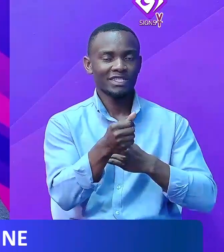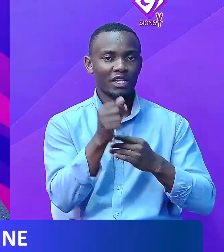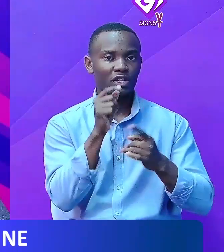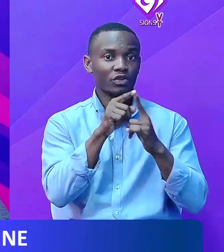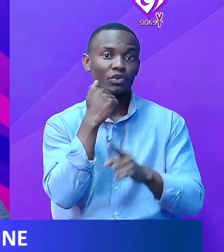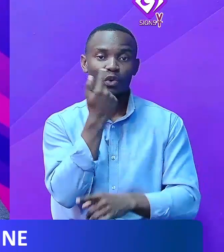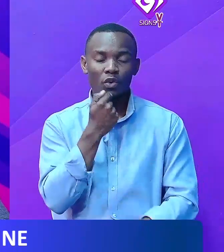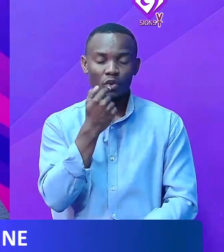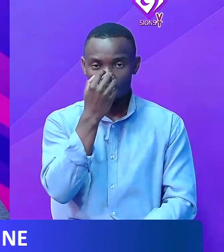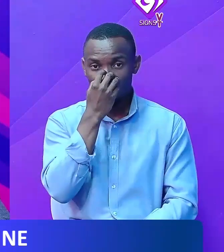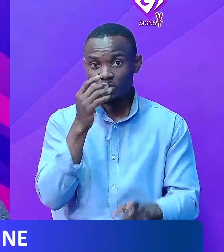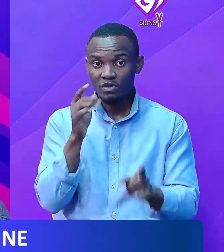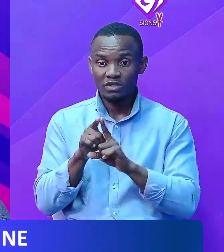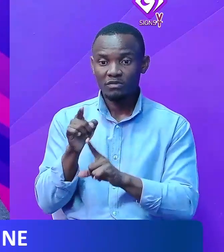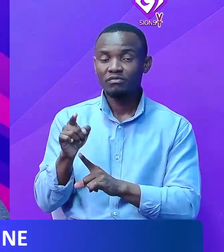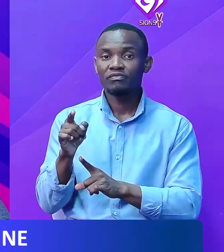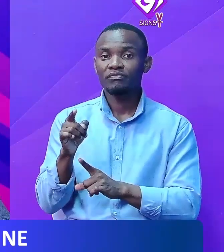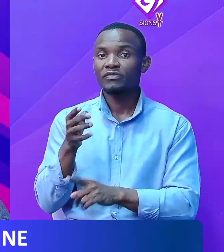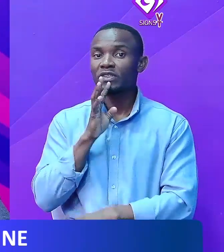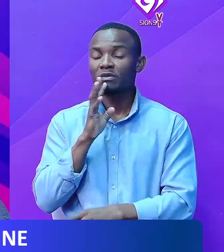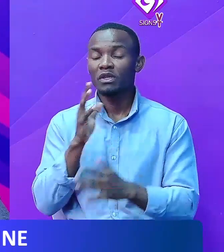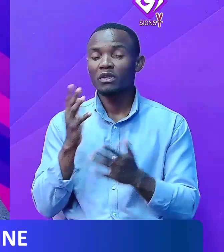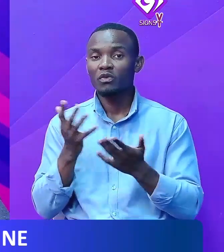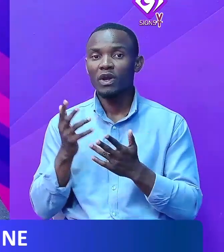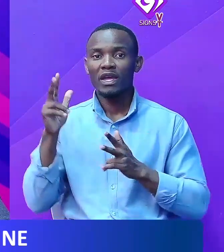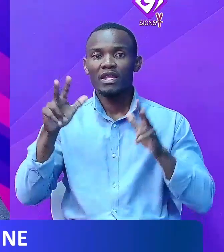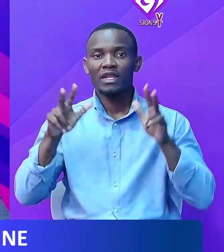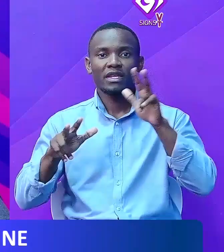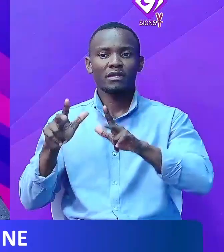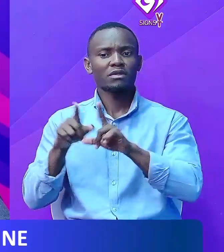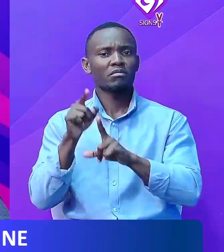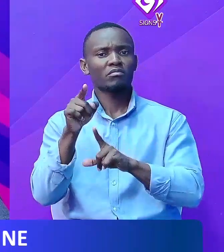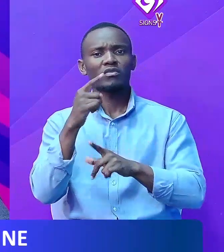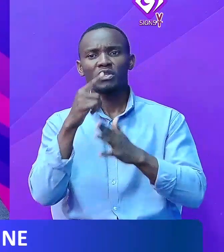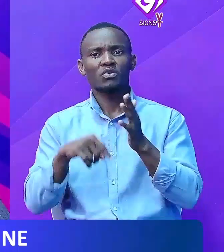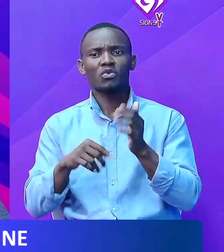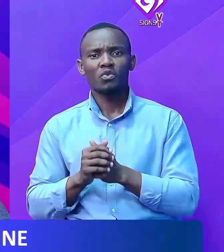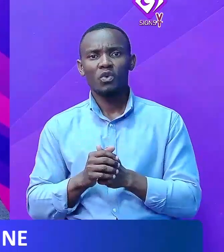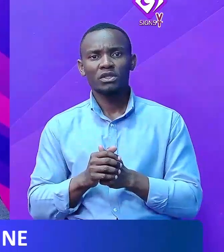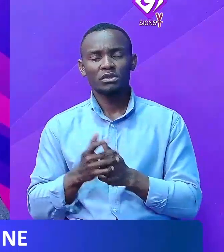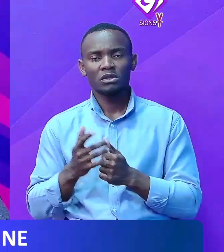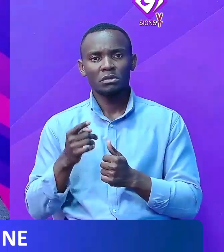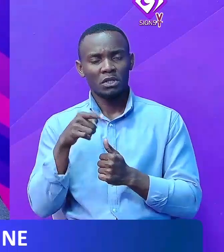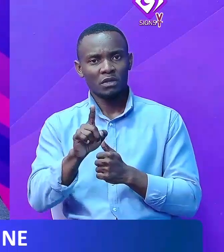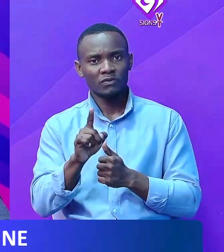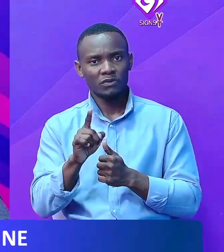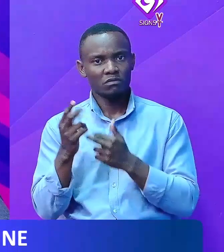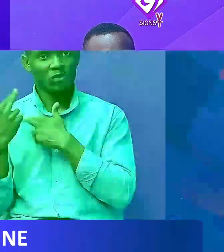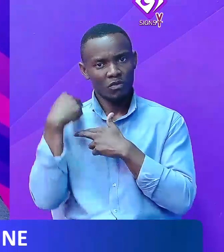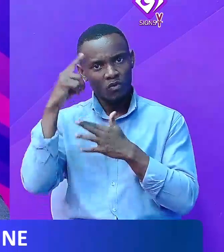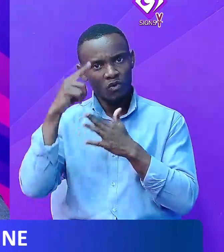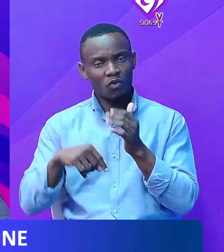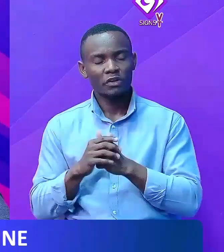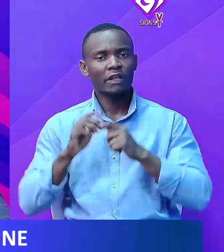Kirinyaga County, Gachagua dismissed demonstrations organized in defense of Waiguru and Embu Governor Cecil Mbarire.